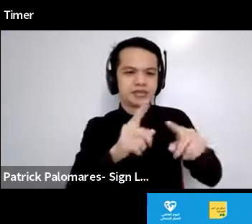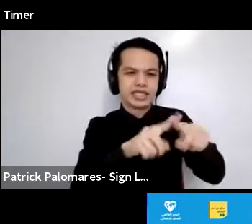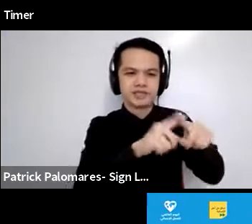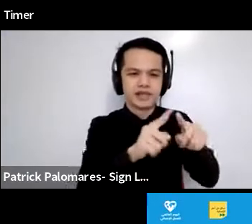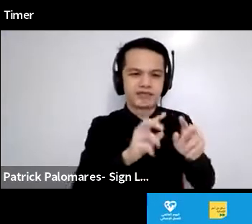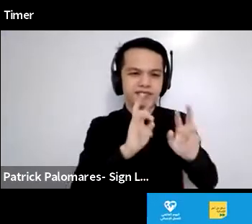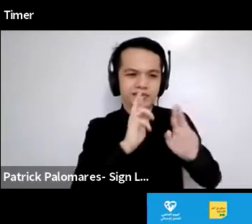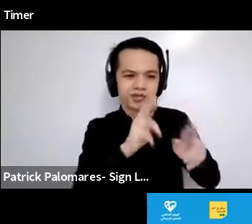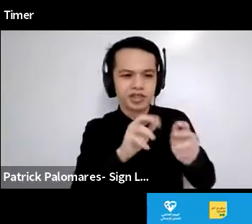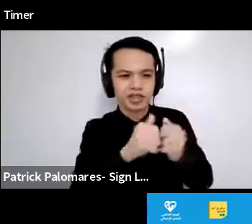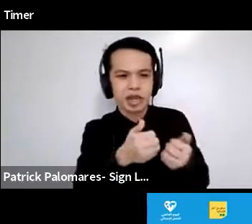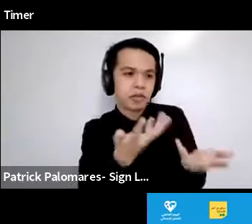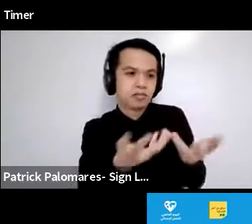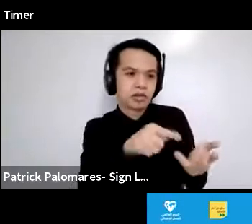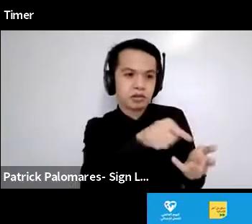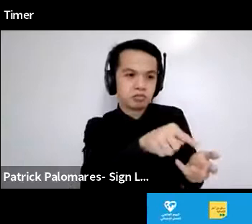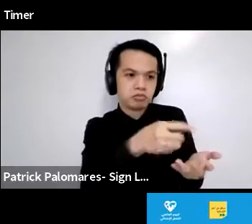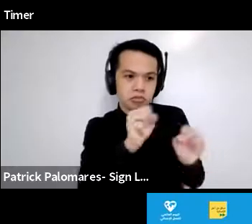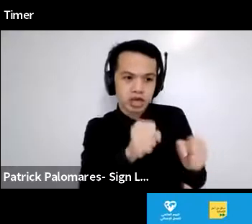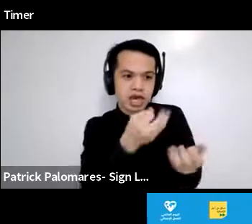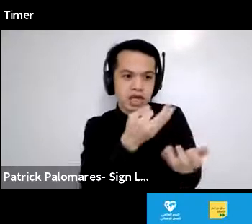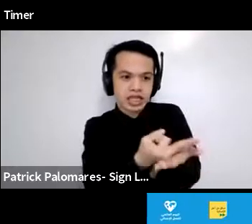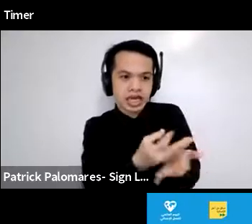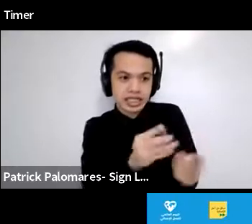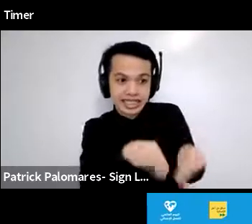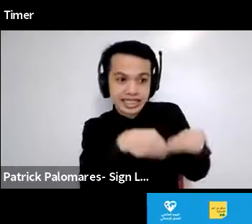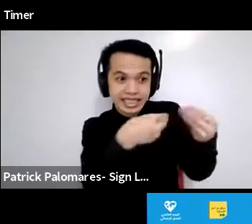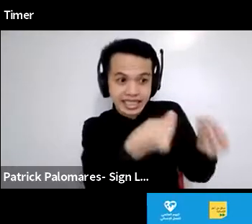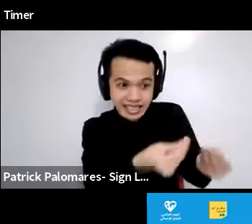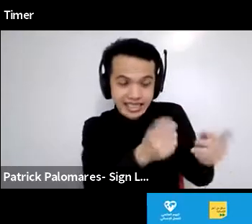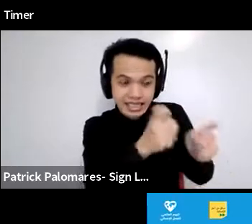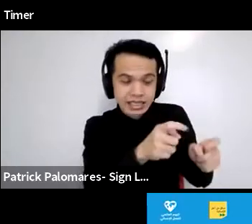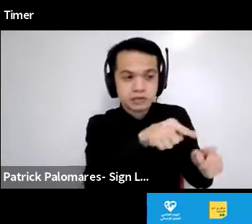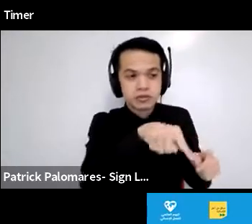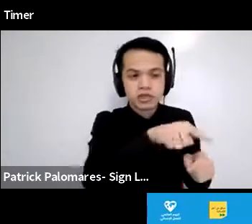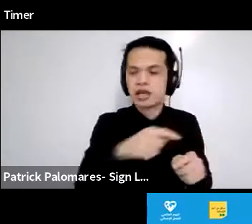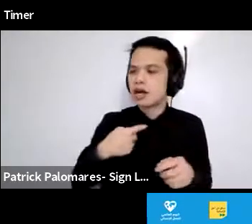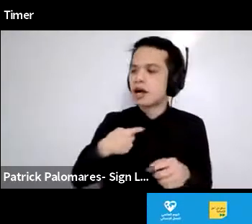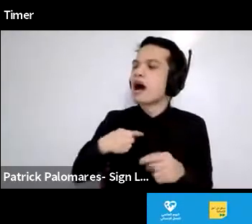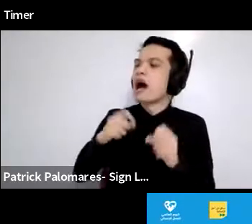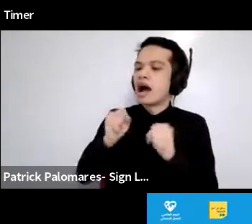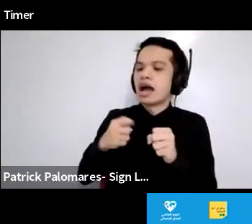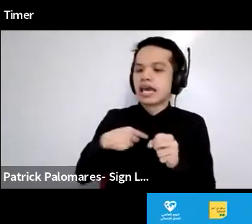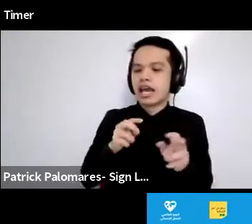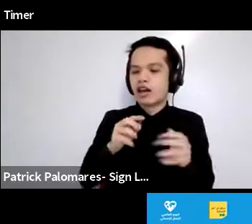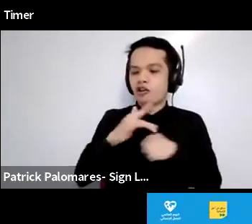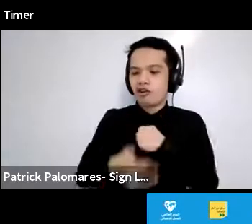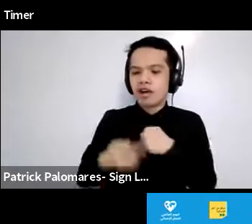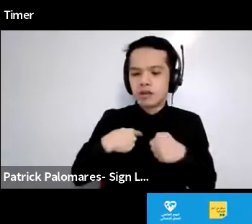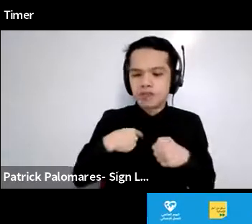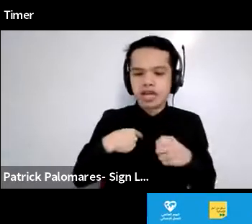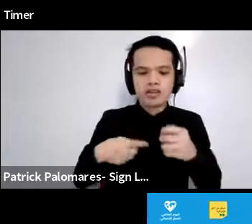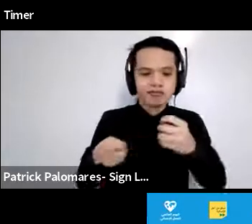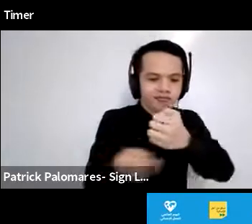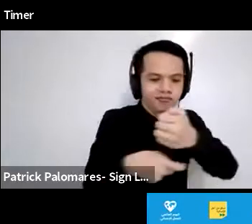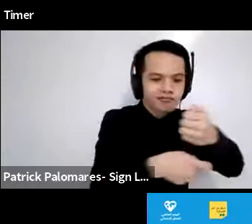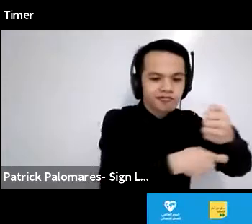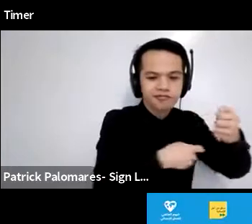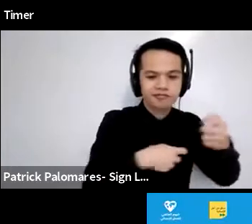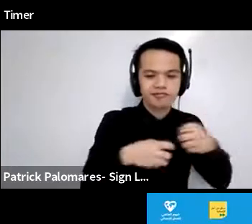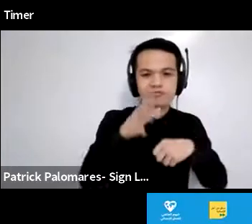can use cash to do early harvesting if applicable, maybe do livestock